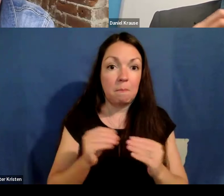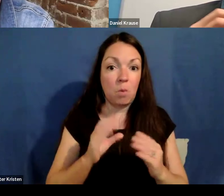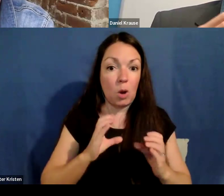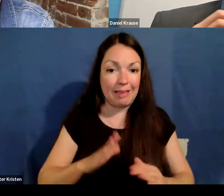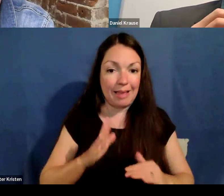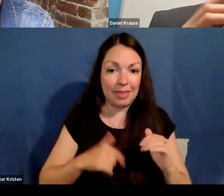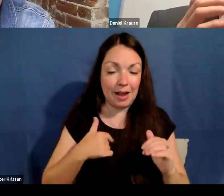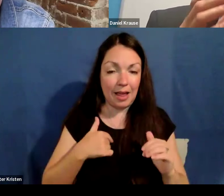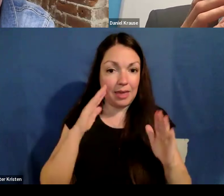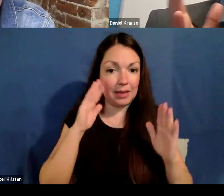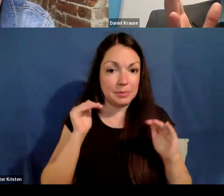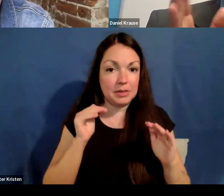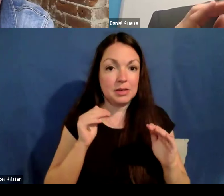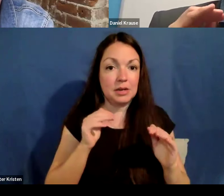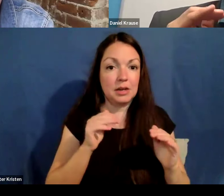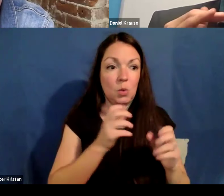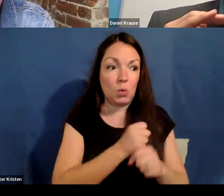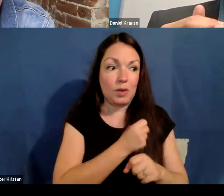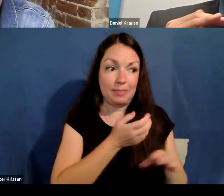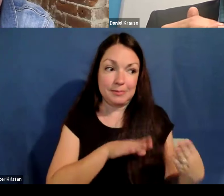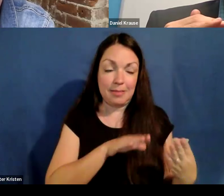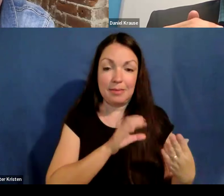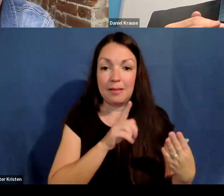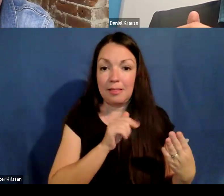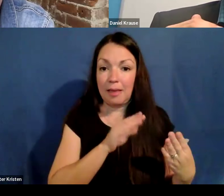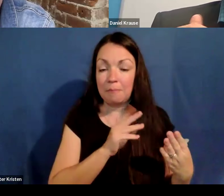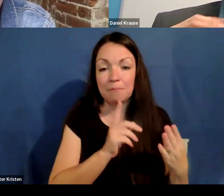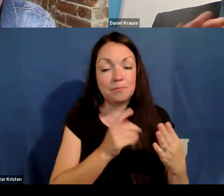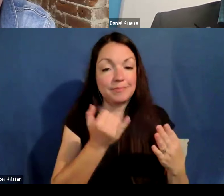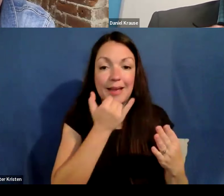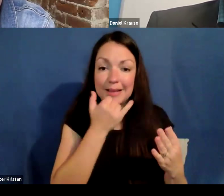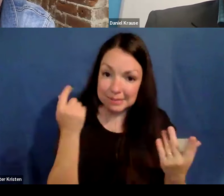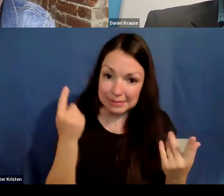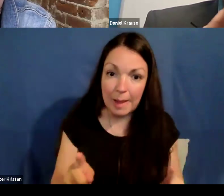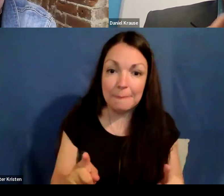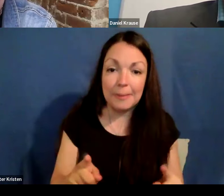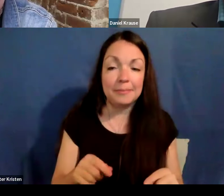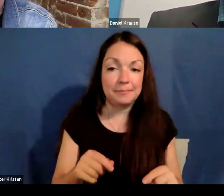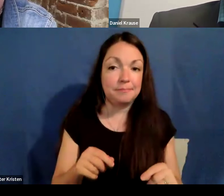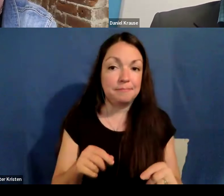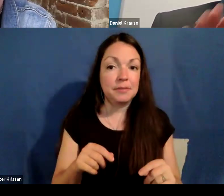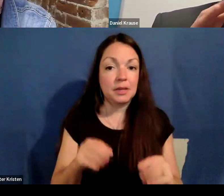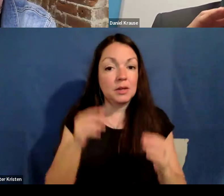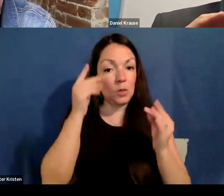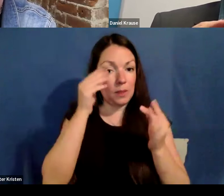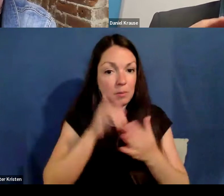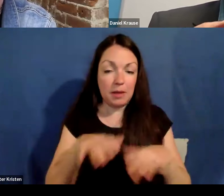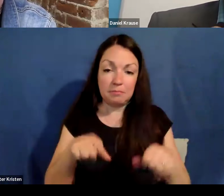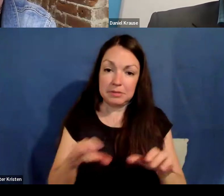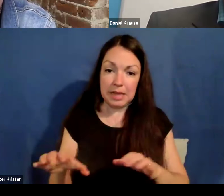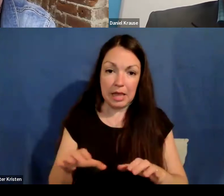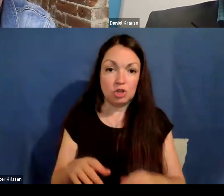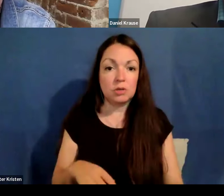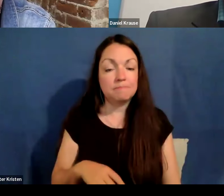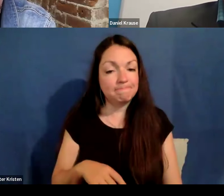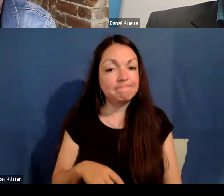them previous week. So these things happen. Think about it, take action,